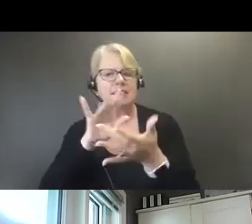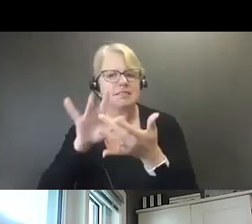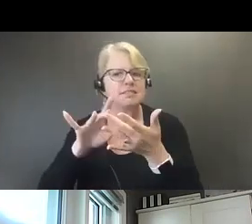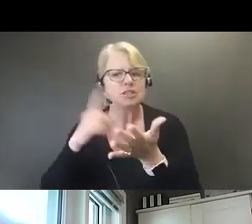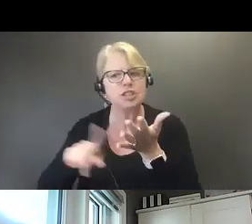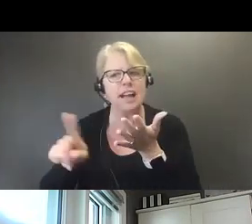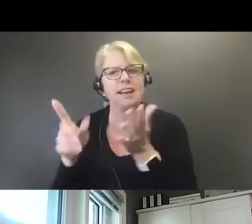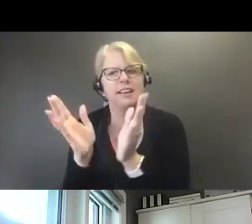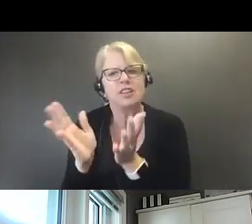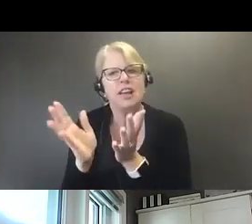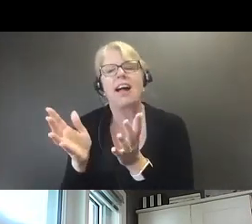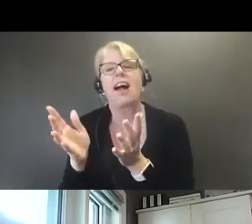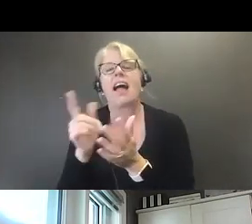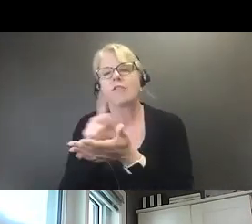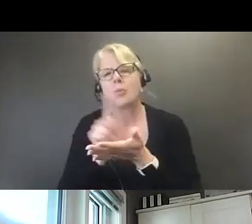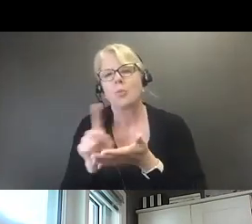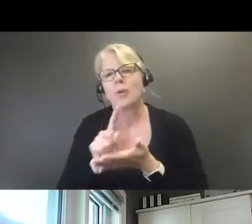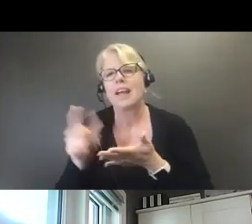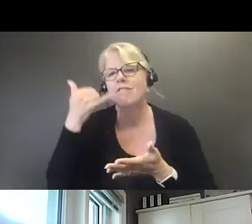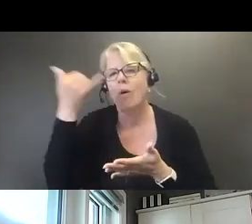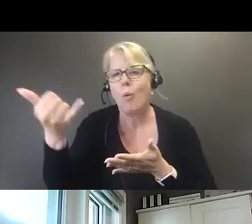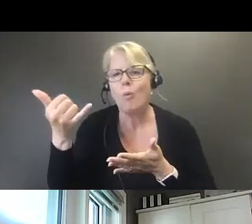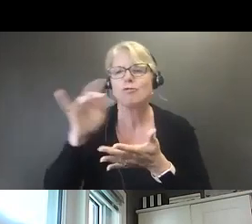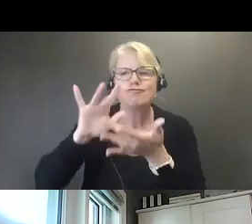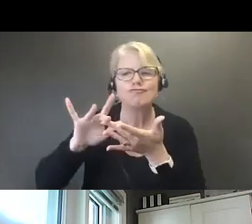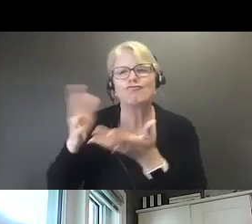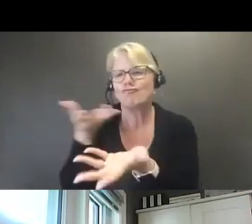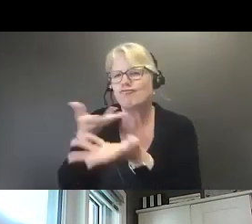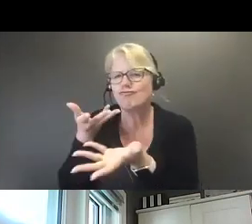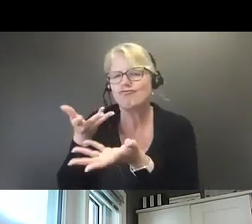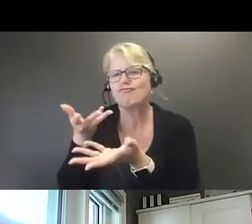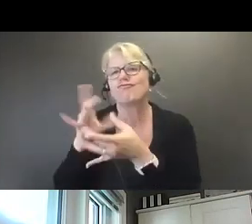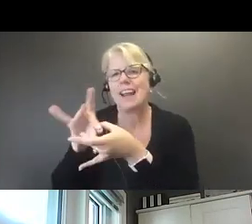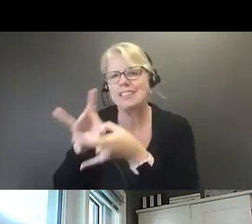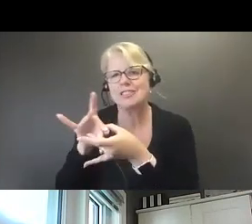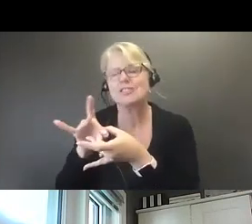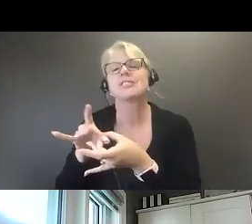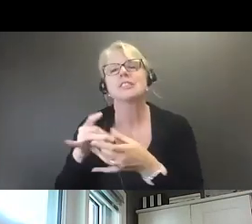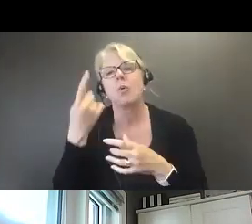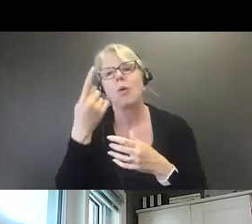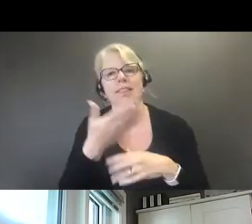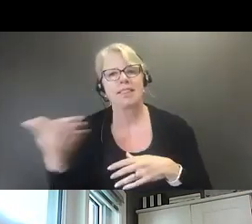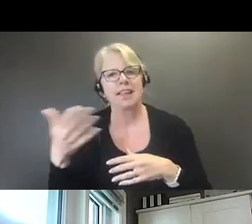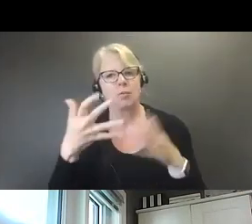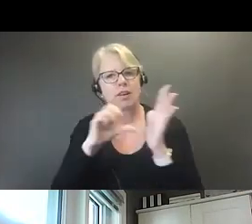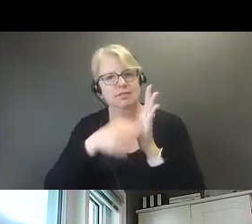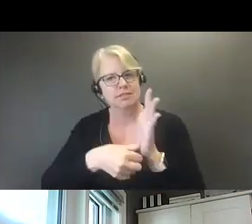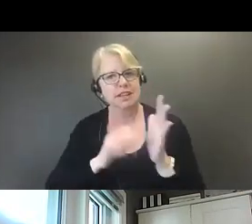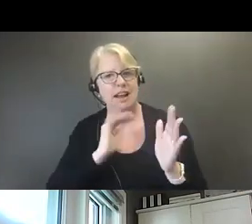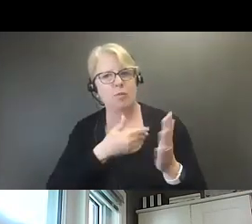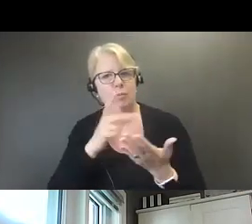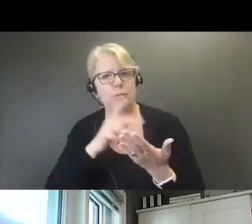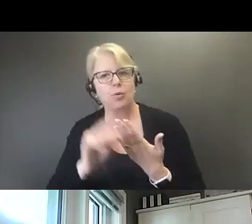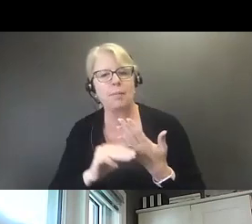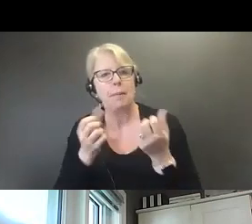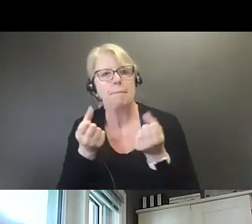adults through weekly phone calls to provide social connection. So one of the things I do want to highlight about our program is that